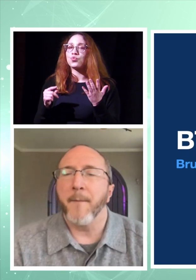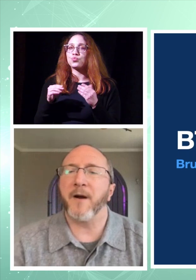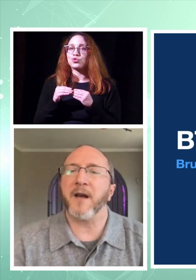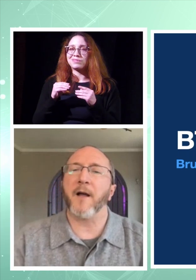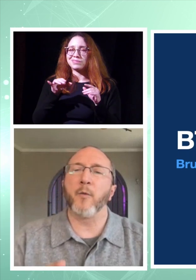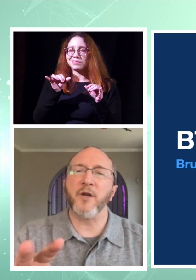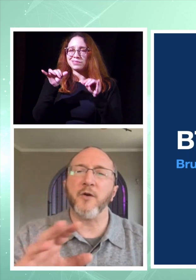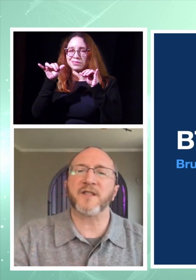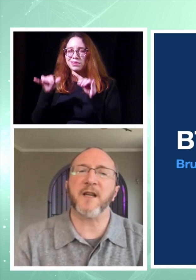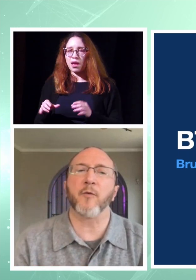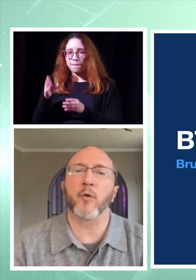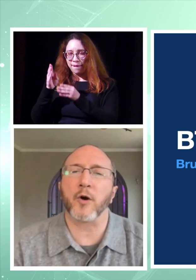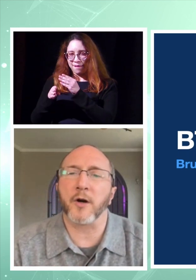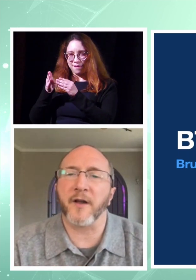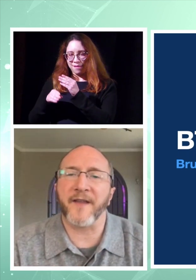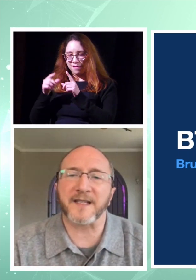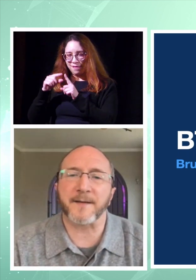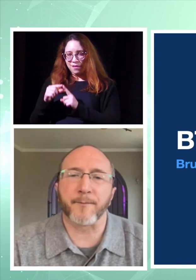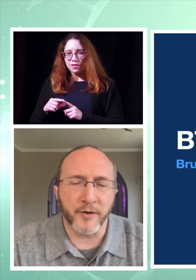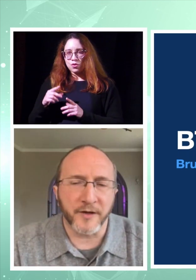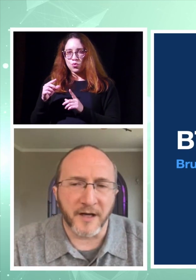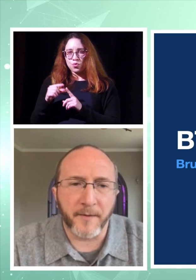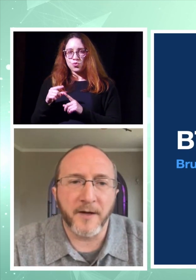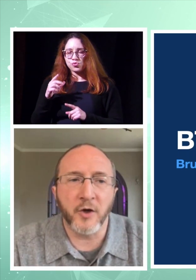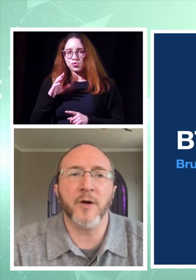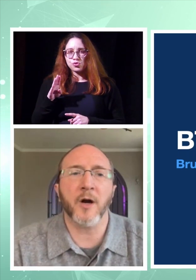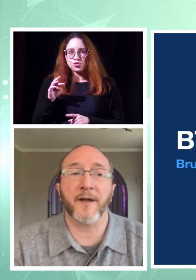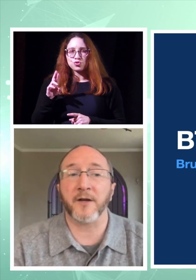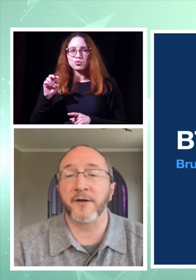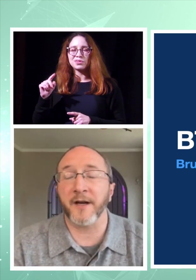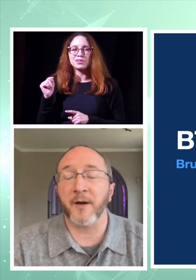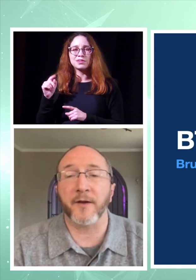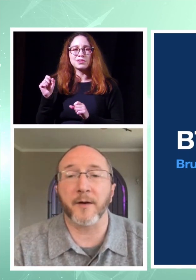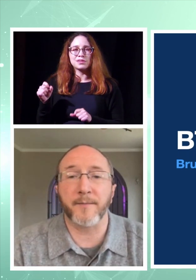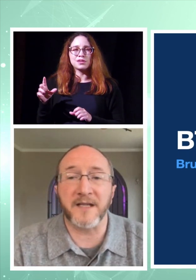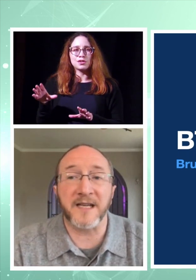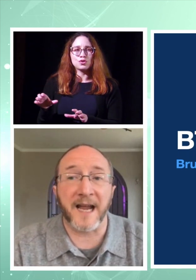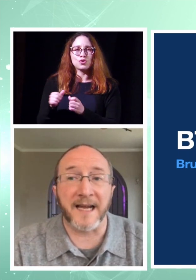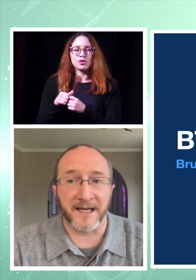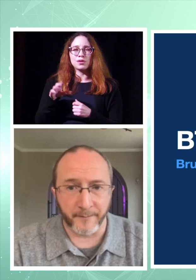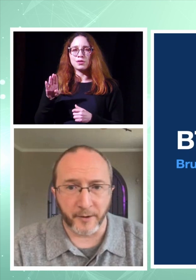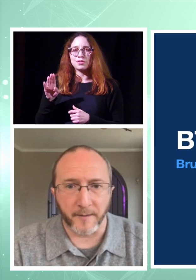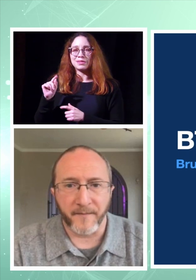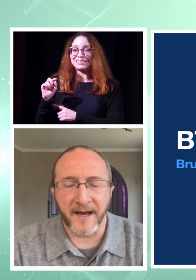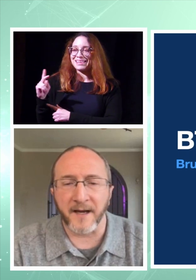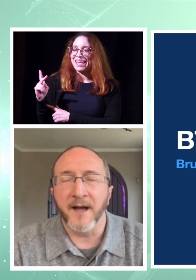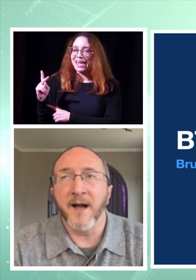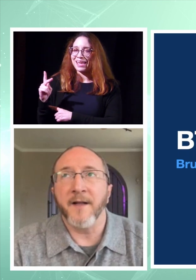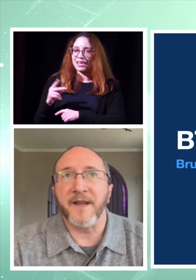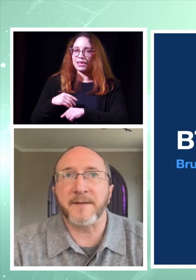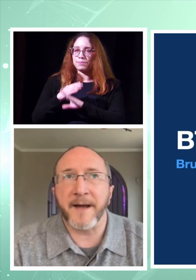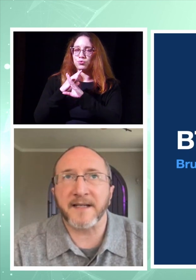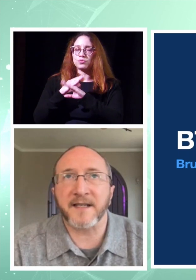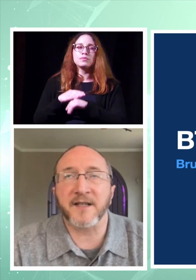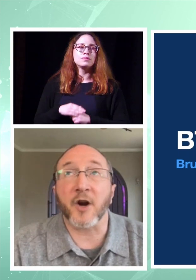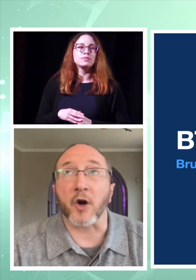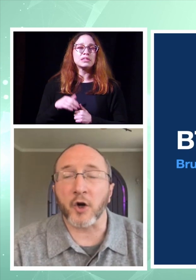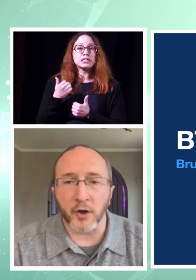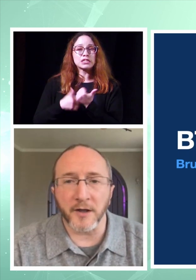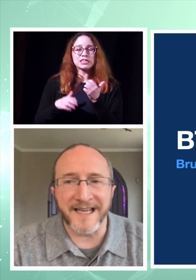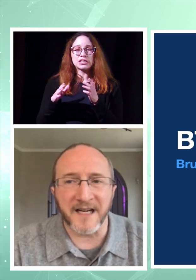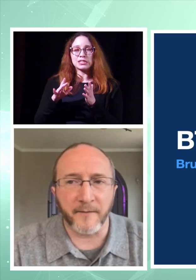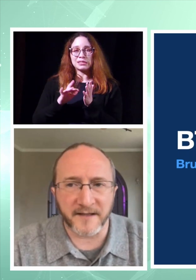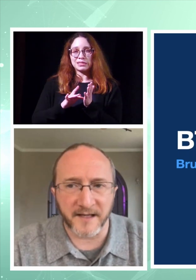more. But when you see a word that's brutinib, you know that you're dealing with a BTK inhibitor. And these medicines